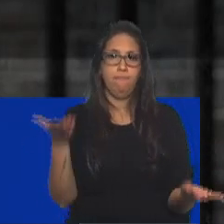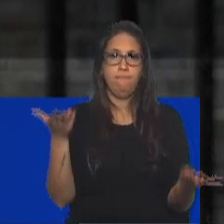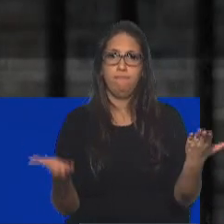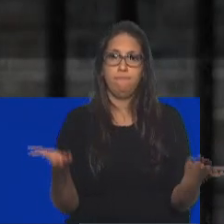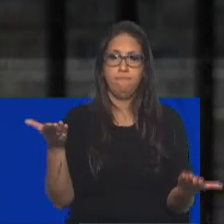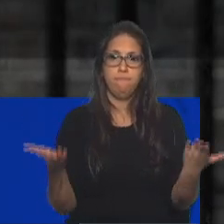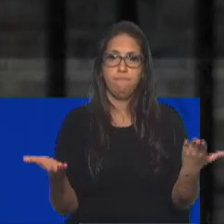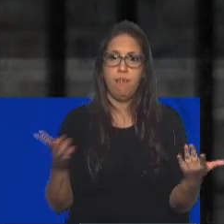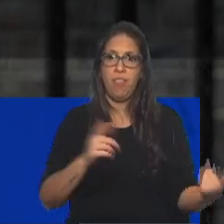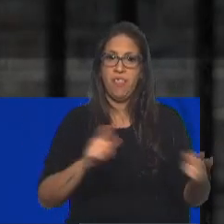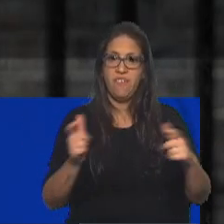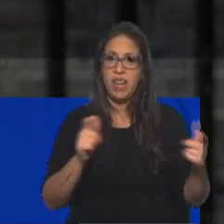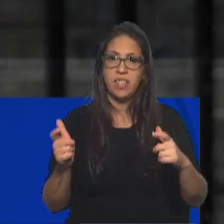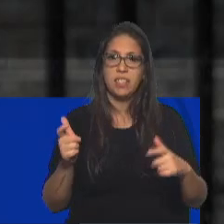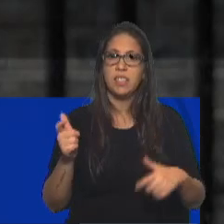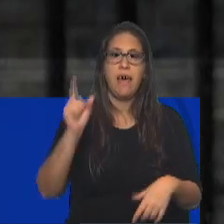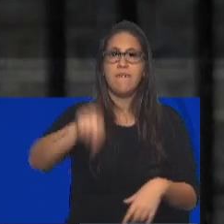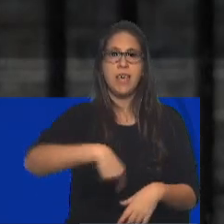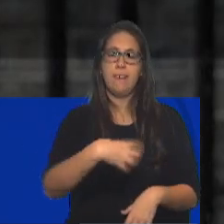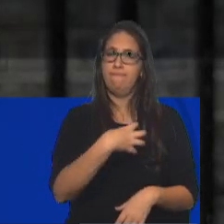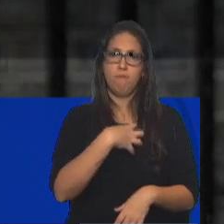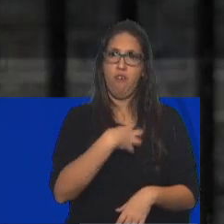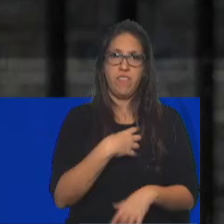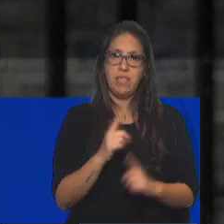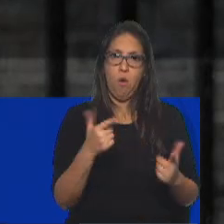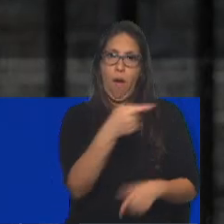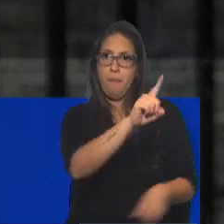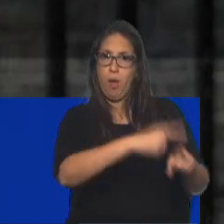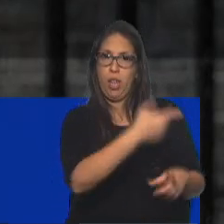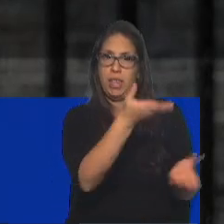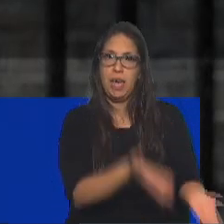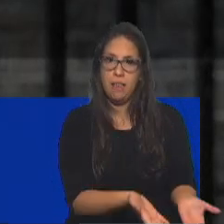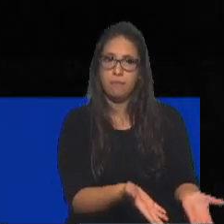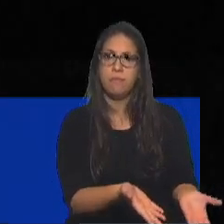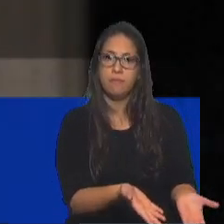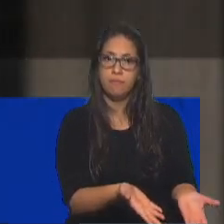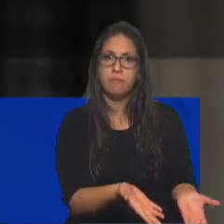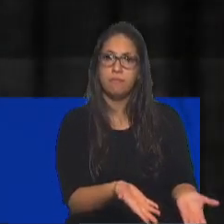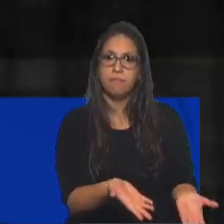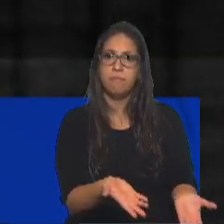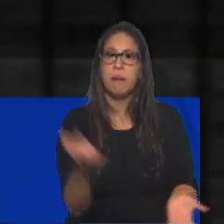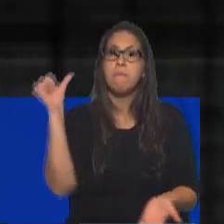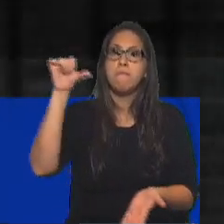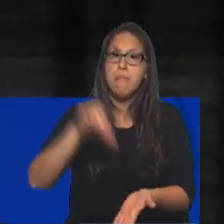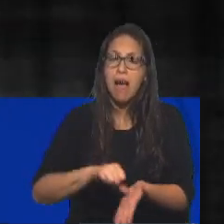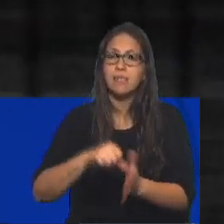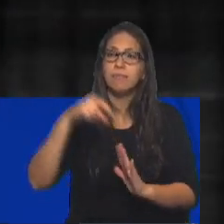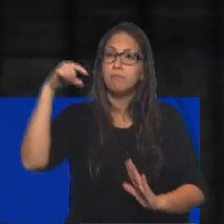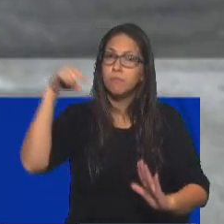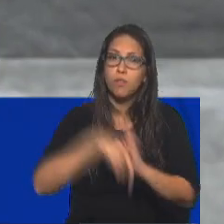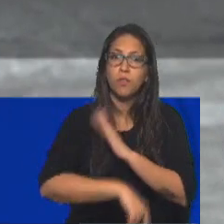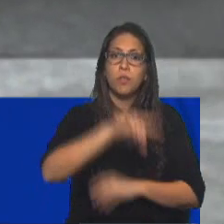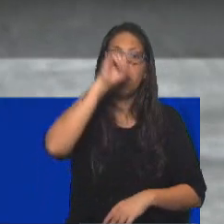this big, it leads to a weariness in the heart of a nation, a draining